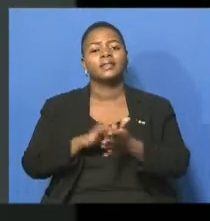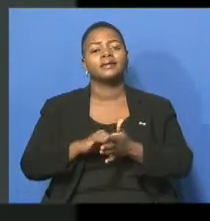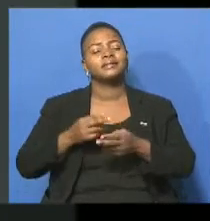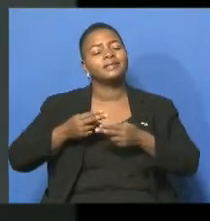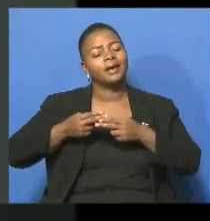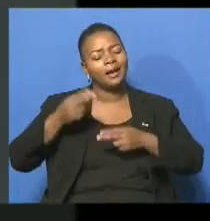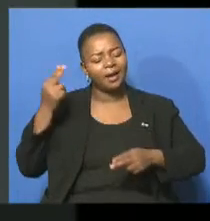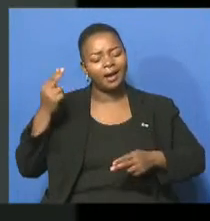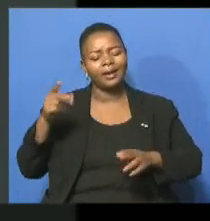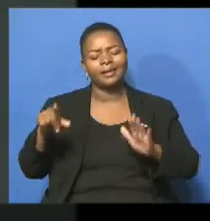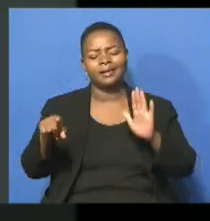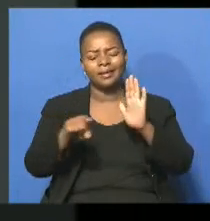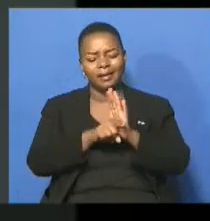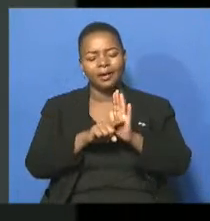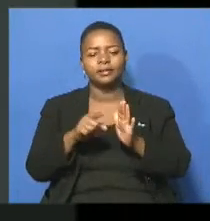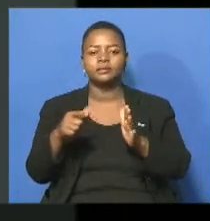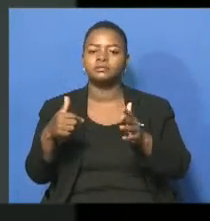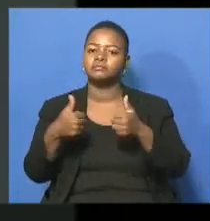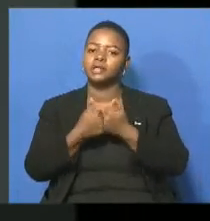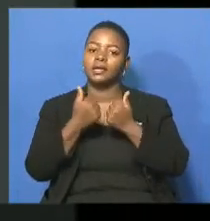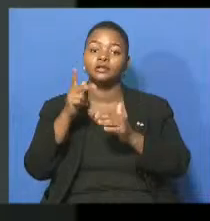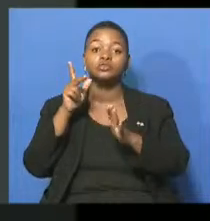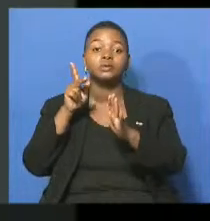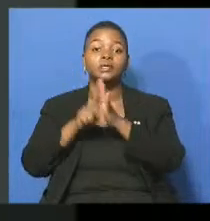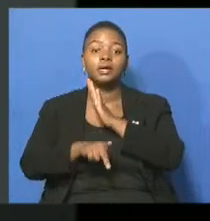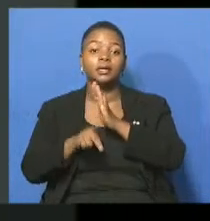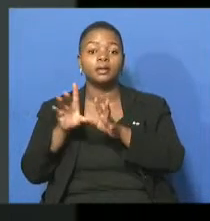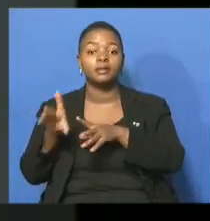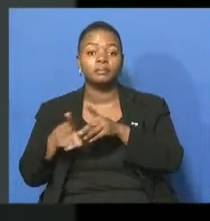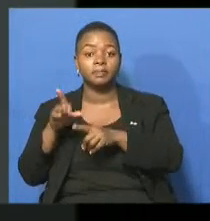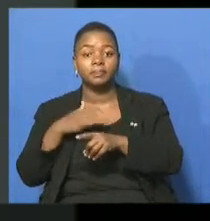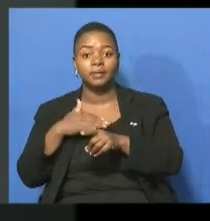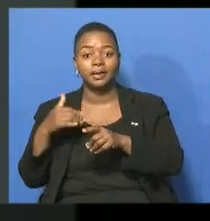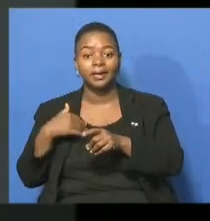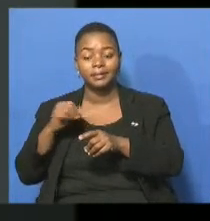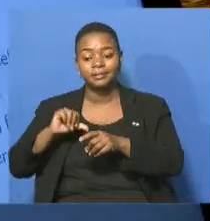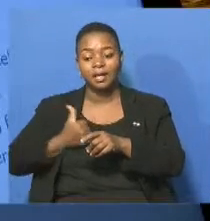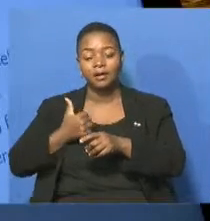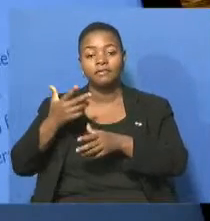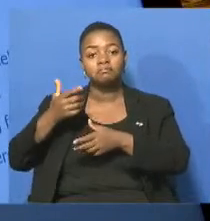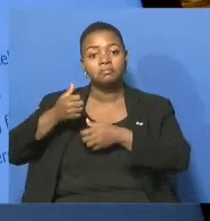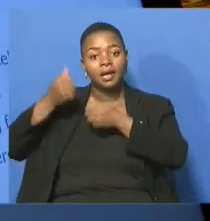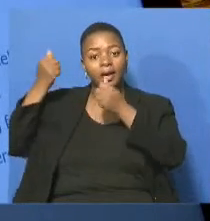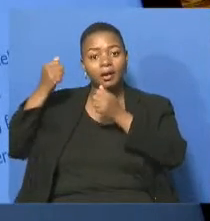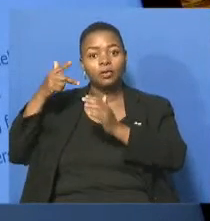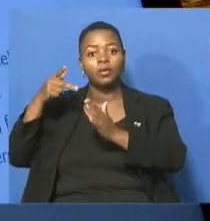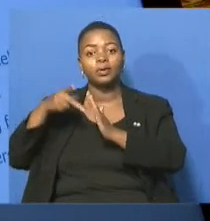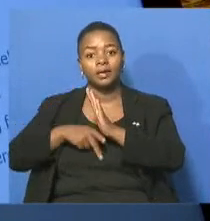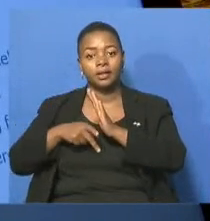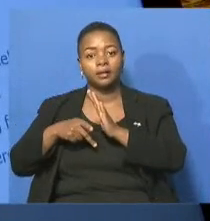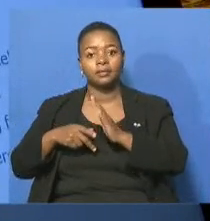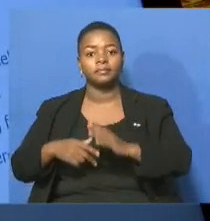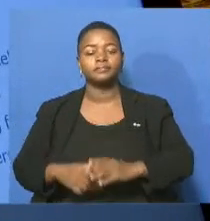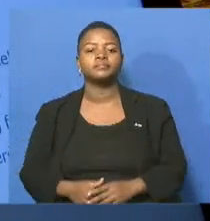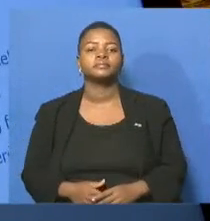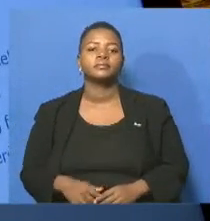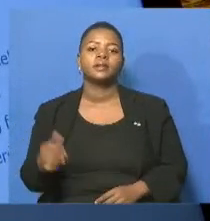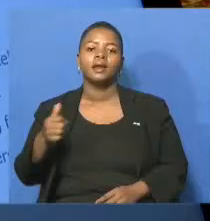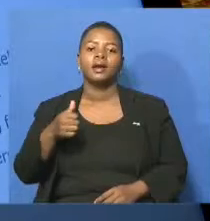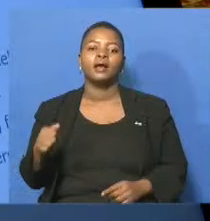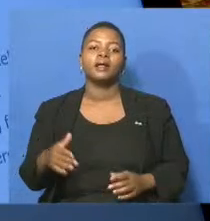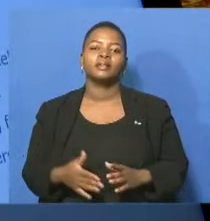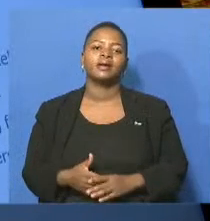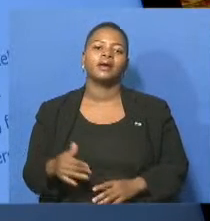factor for murder of the partner and murder-suicide. The other risk factors include